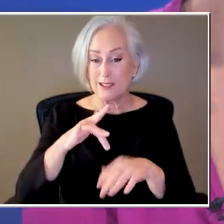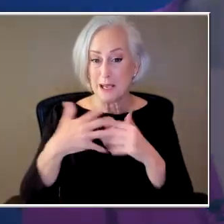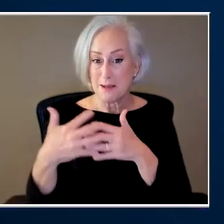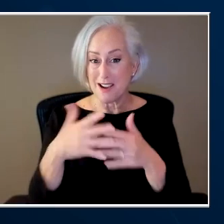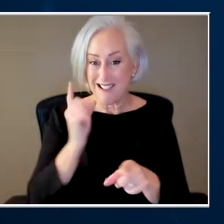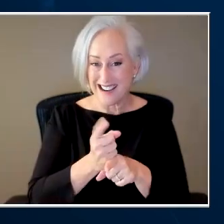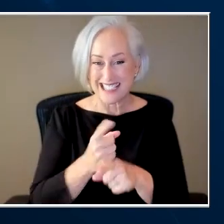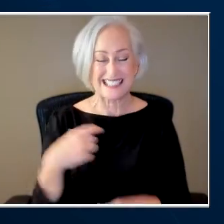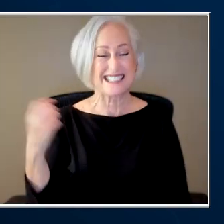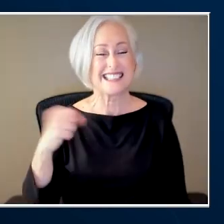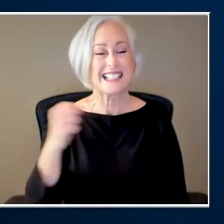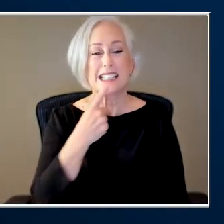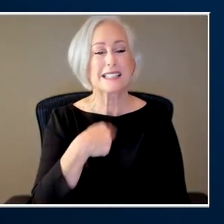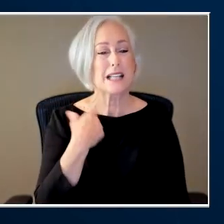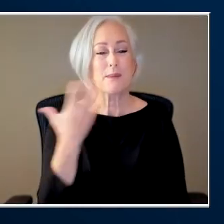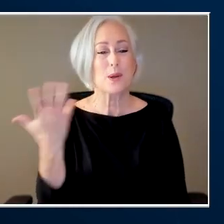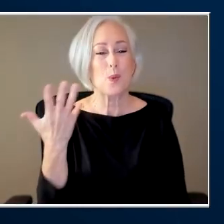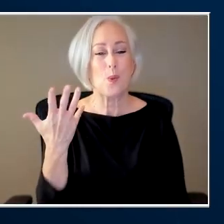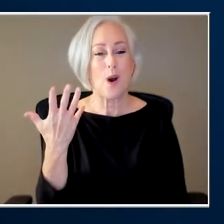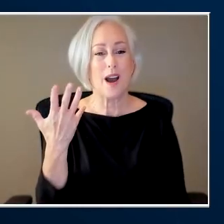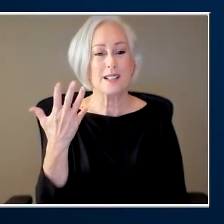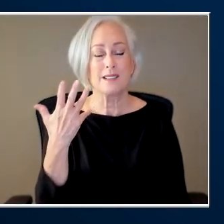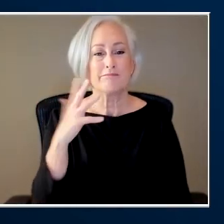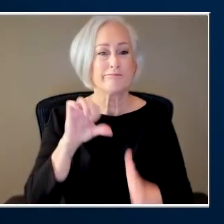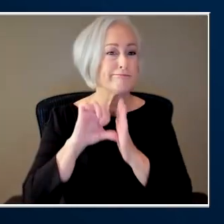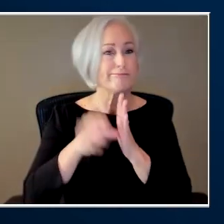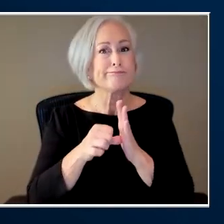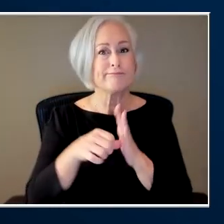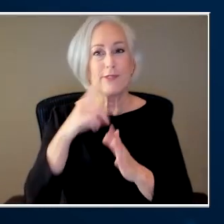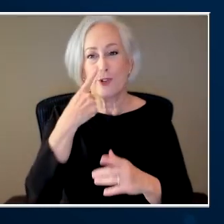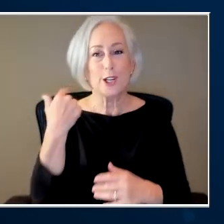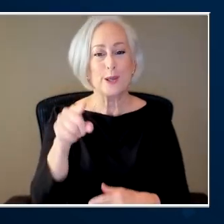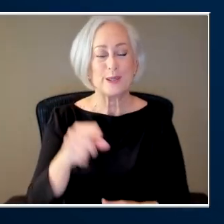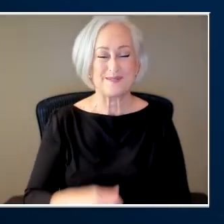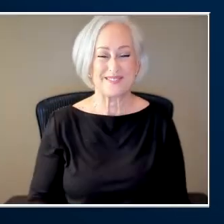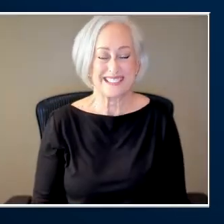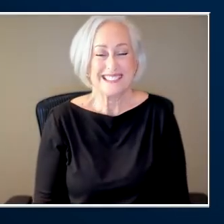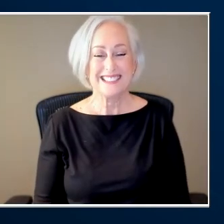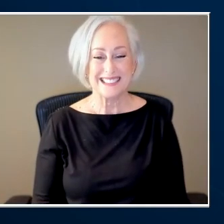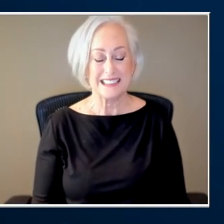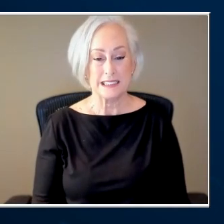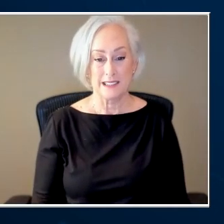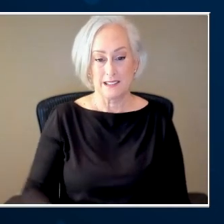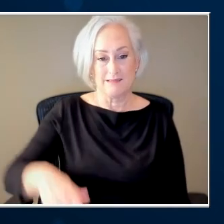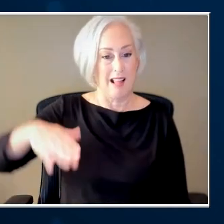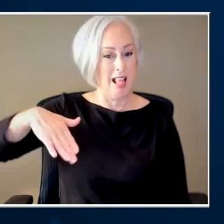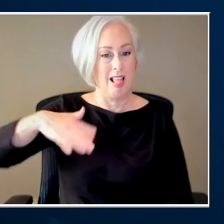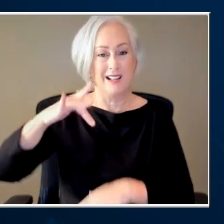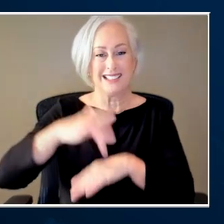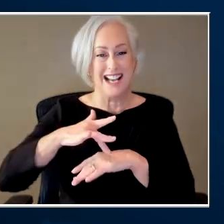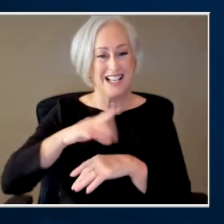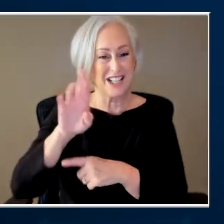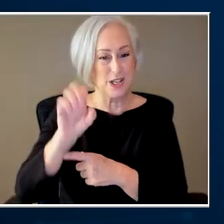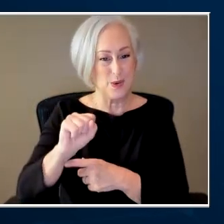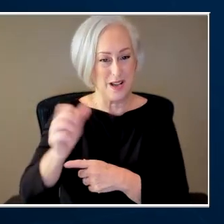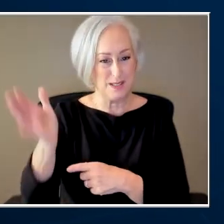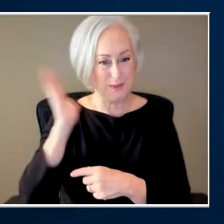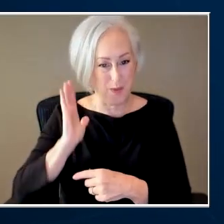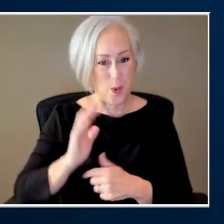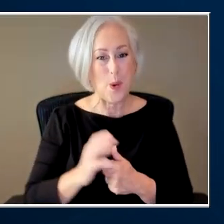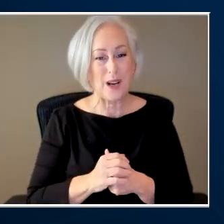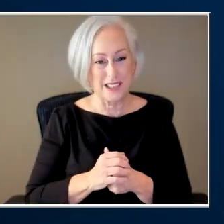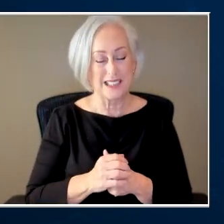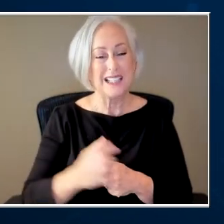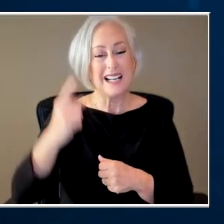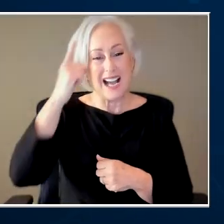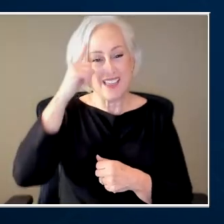Tell us about it. What was a big standout for you? So I've never been to the United States before, and I think